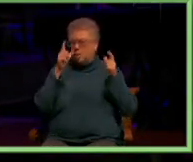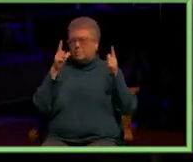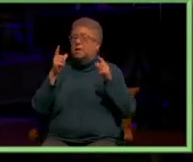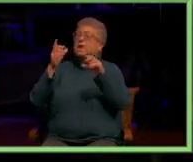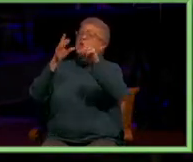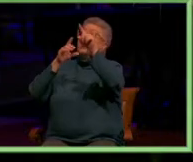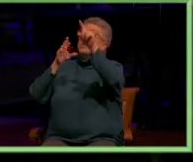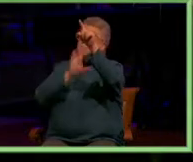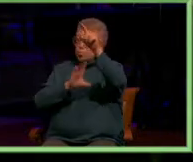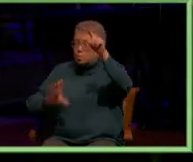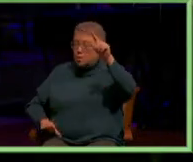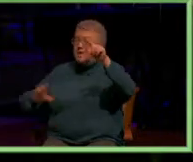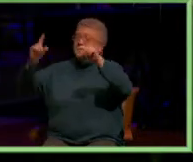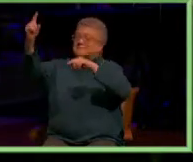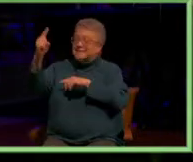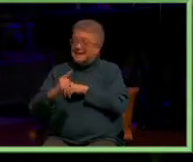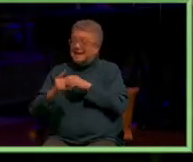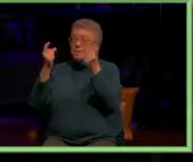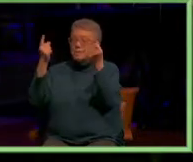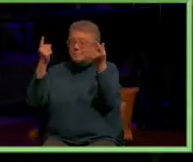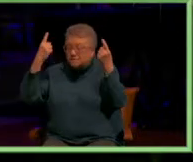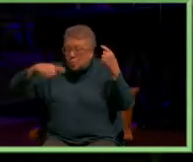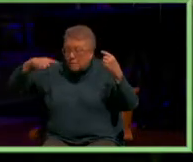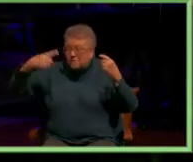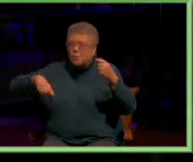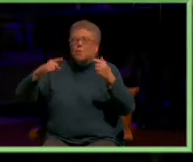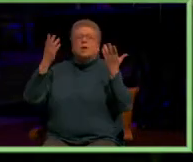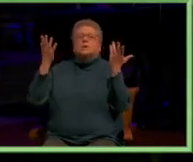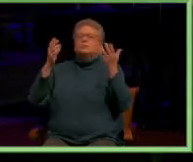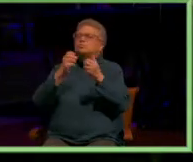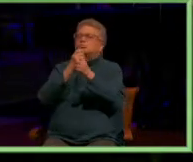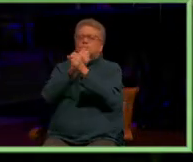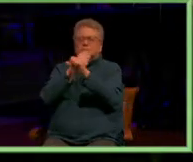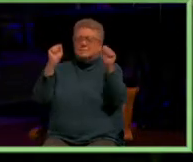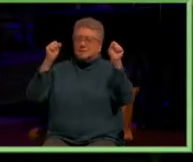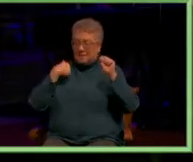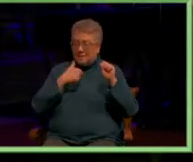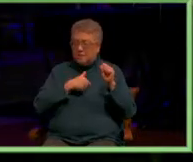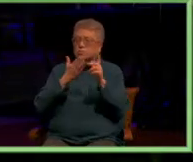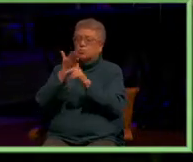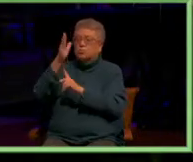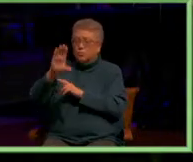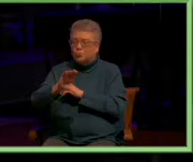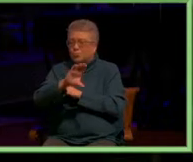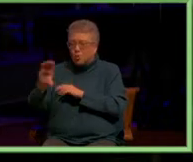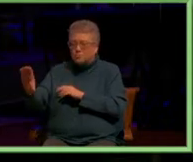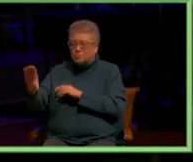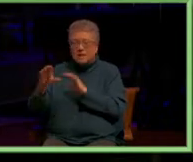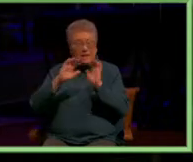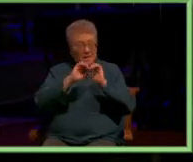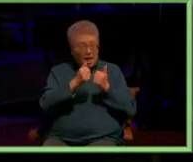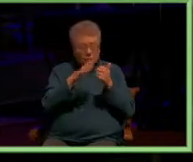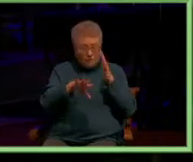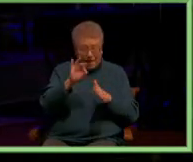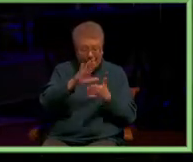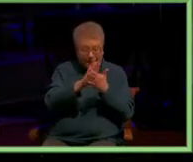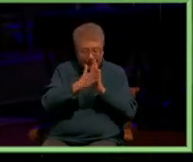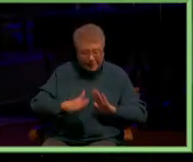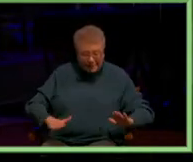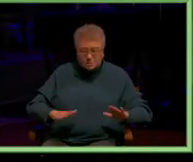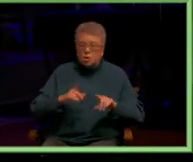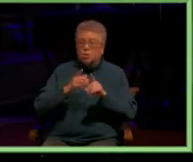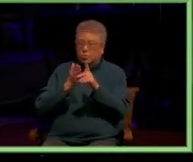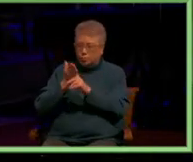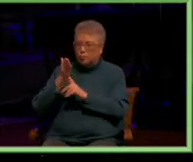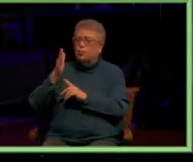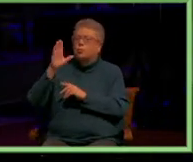making peace by the blood of the cross. This is how you find peace. You come to Christ. Notice with me the goal of this peace.